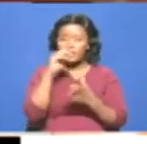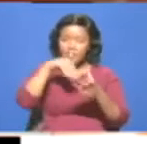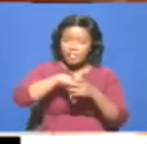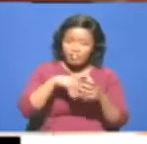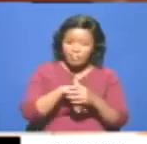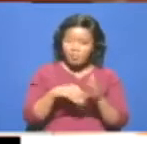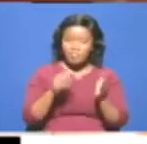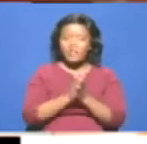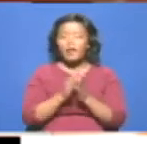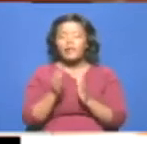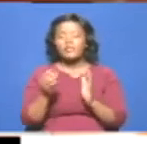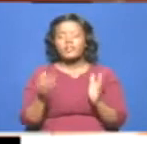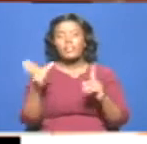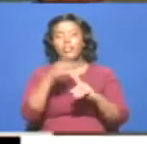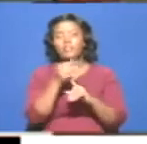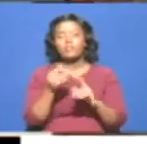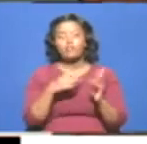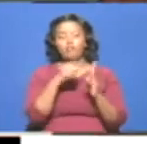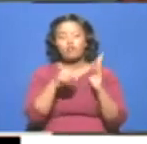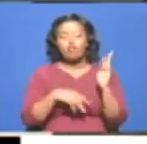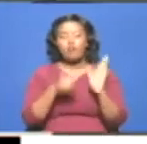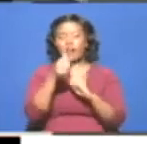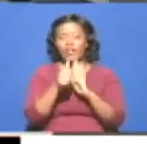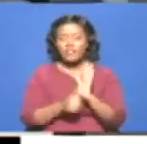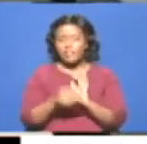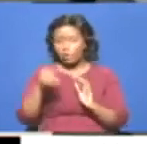country's Big Four agenda.